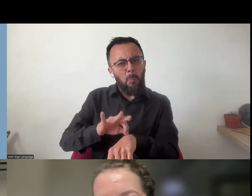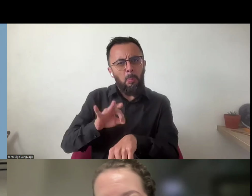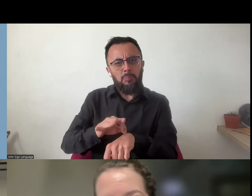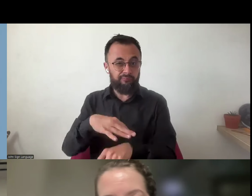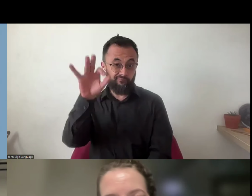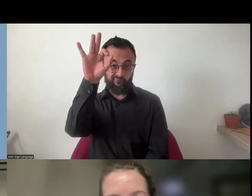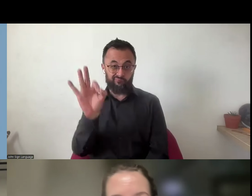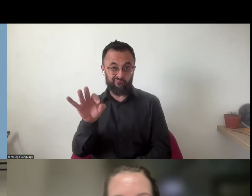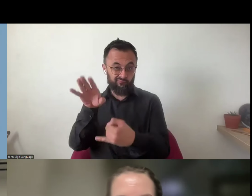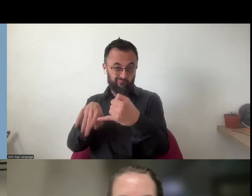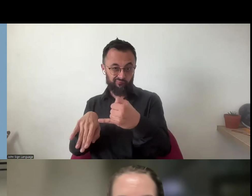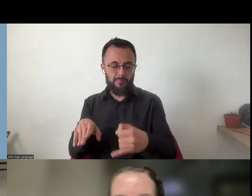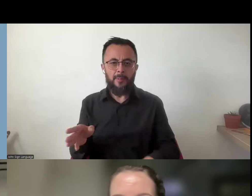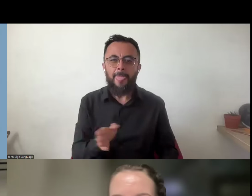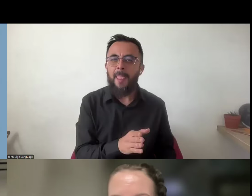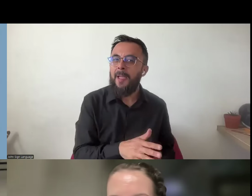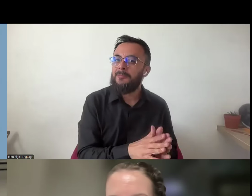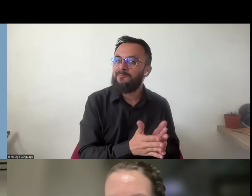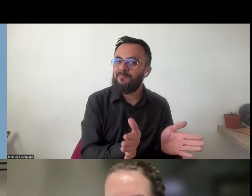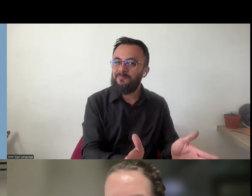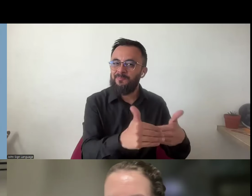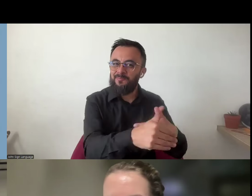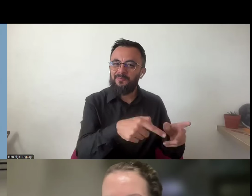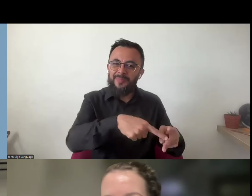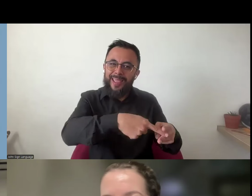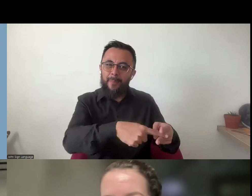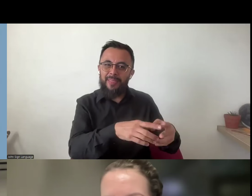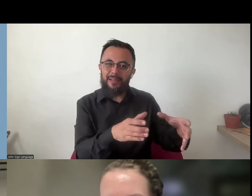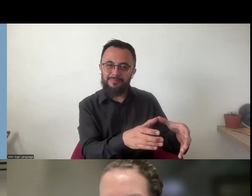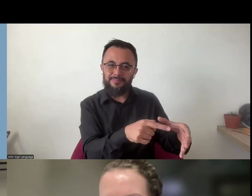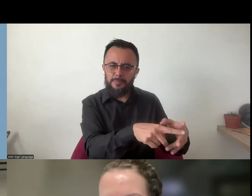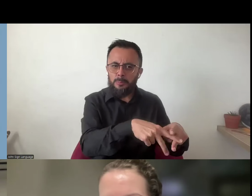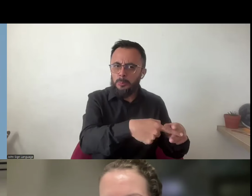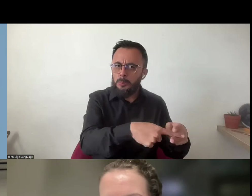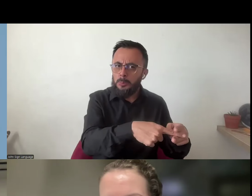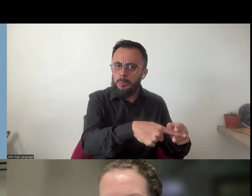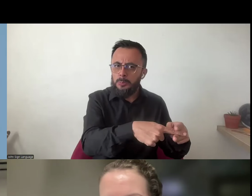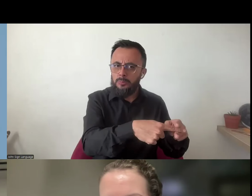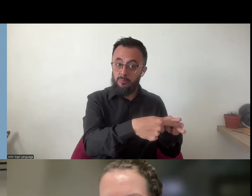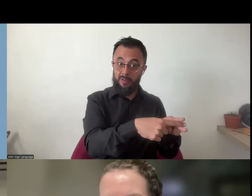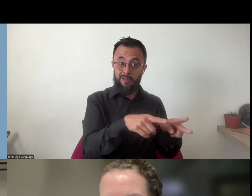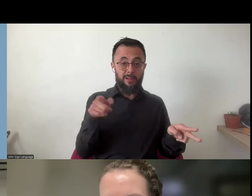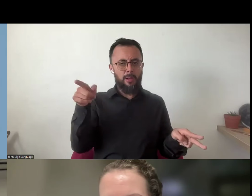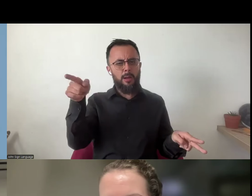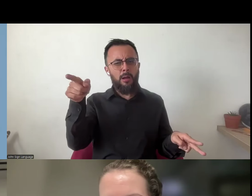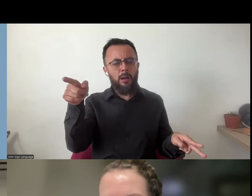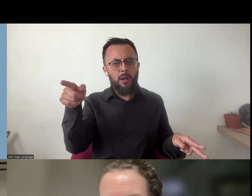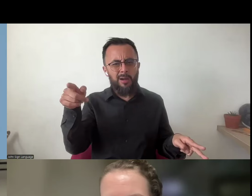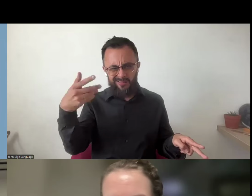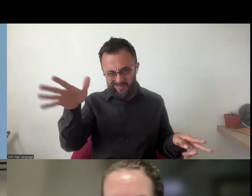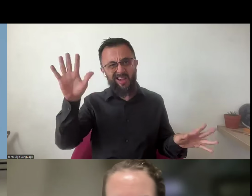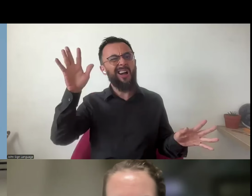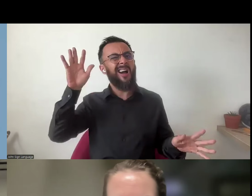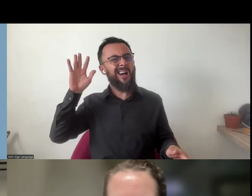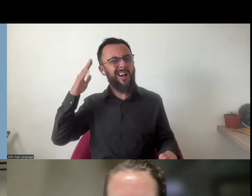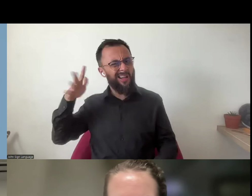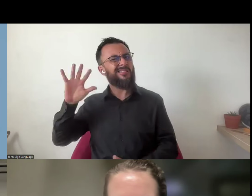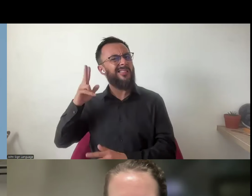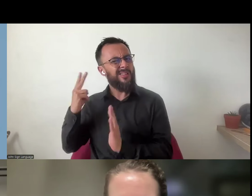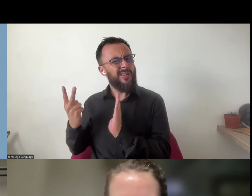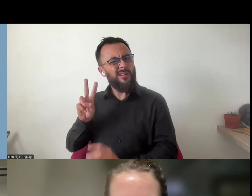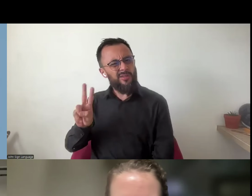a la question integración de in esta connection herramienta, to si tiene integrating alguna this relación tool. con la herramienta ya Does it have any implementada en 2010 relationship with